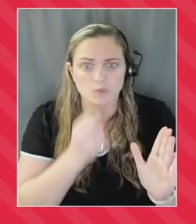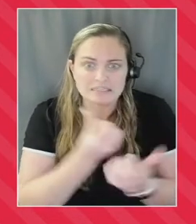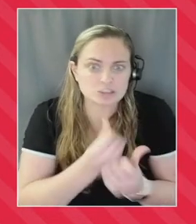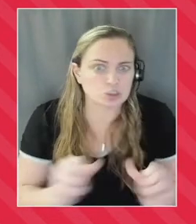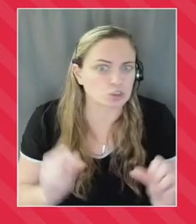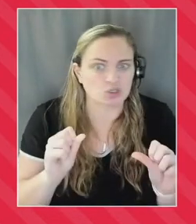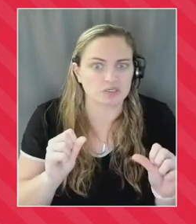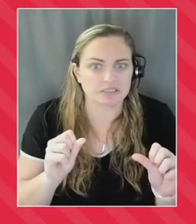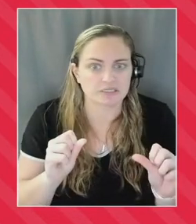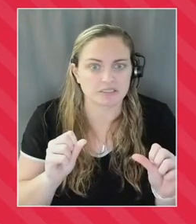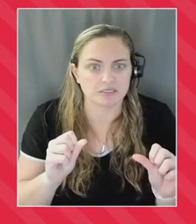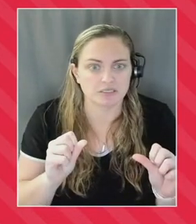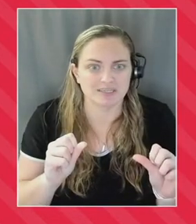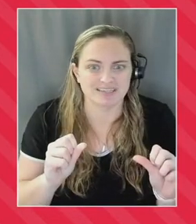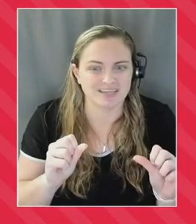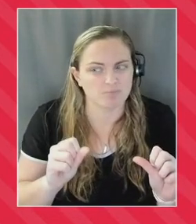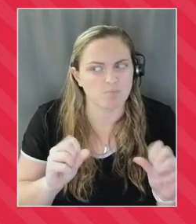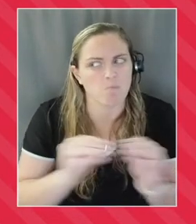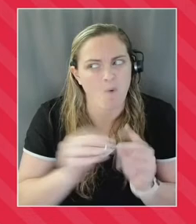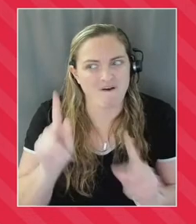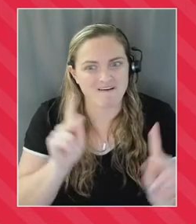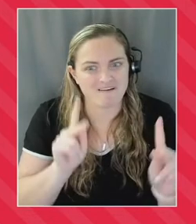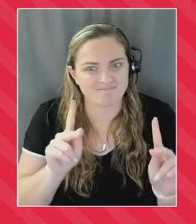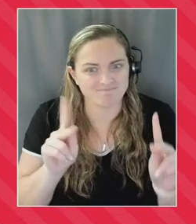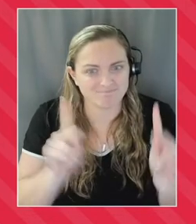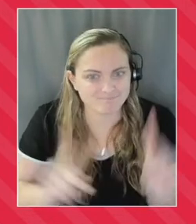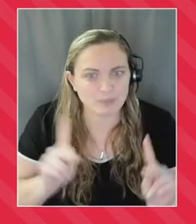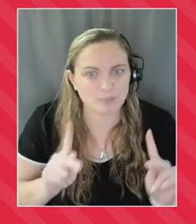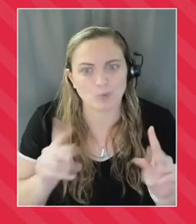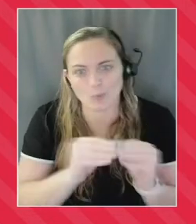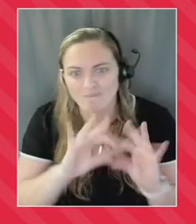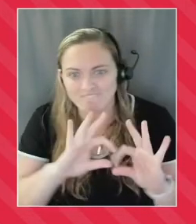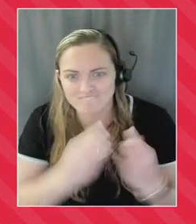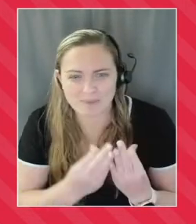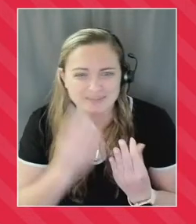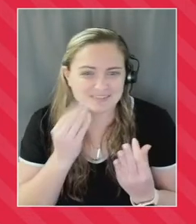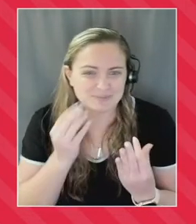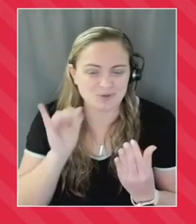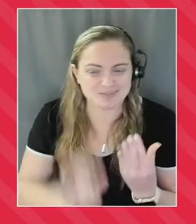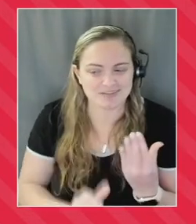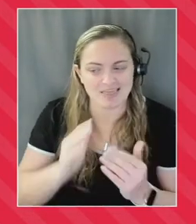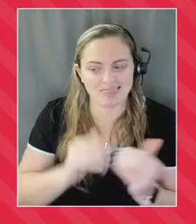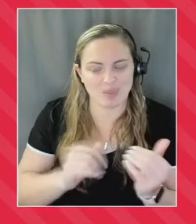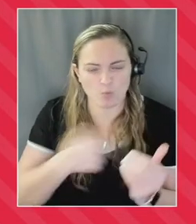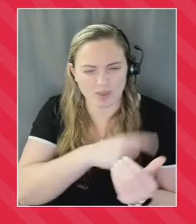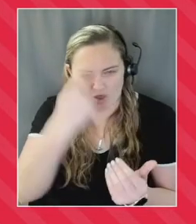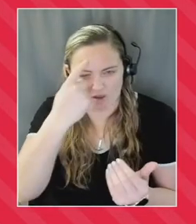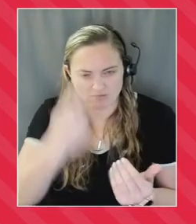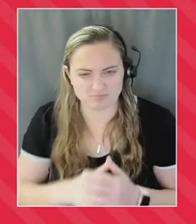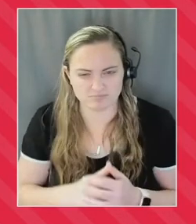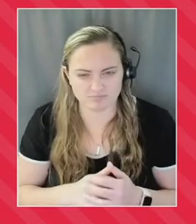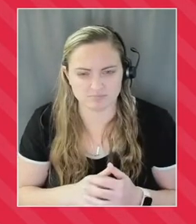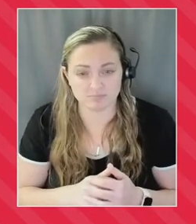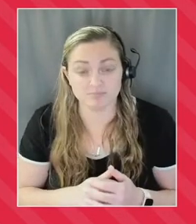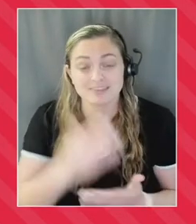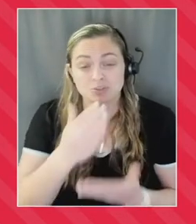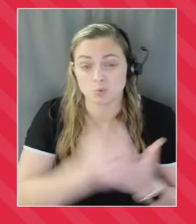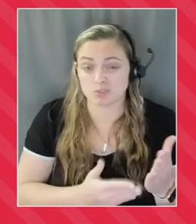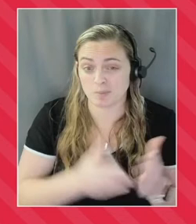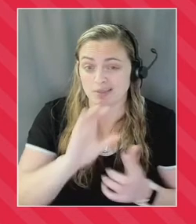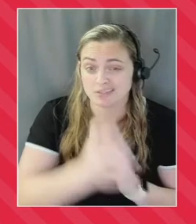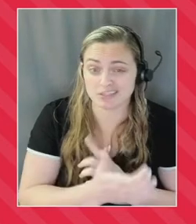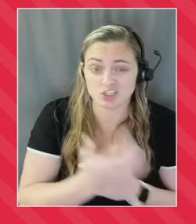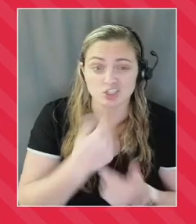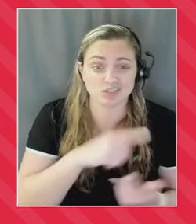to far more families than people realize. And the predisposition of some of these conditions like diabetes